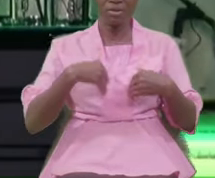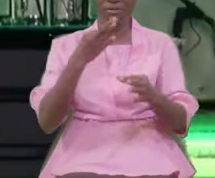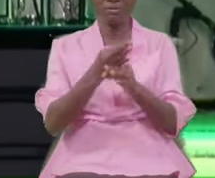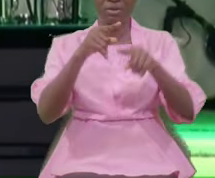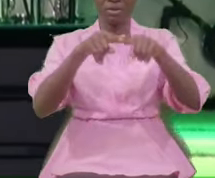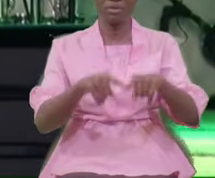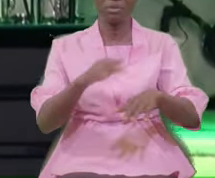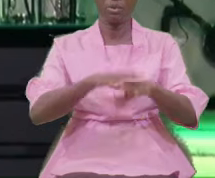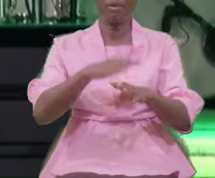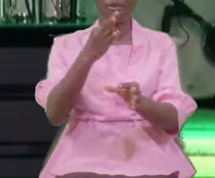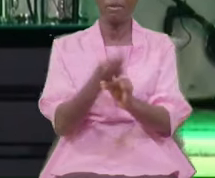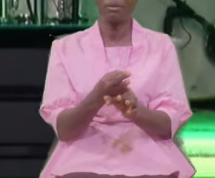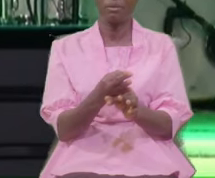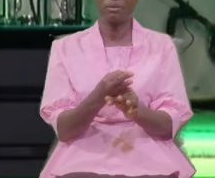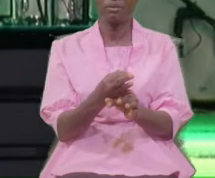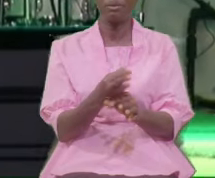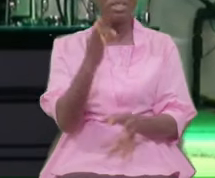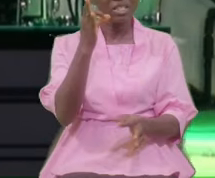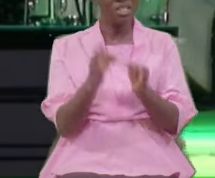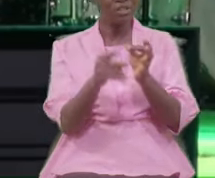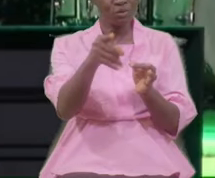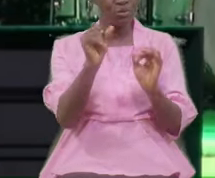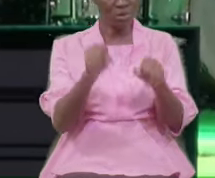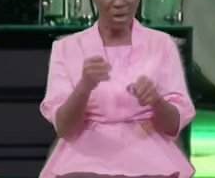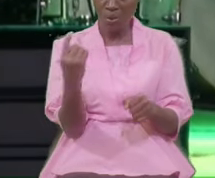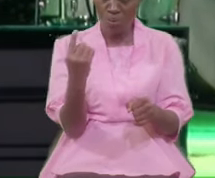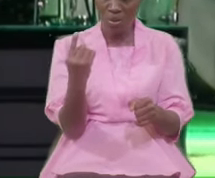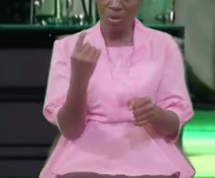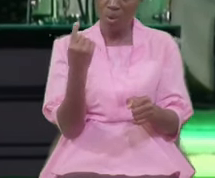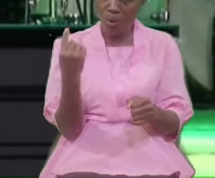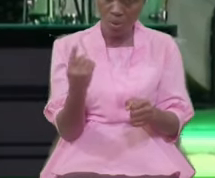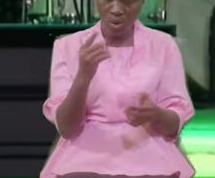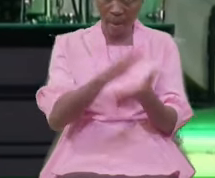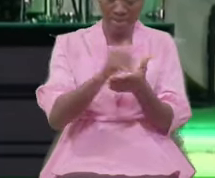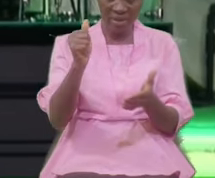of you can only all